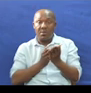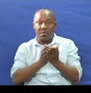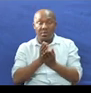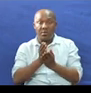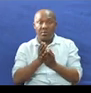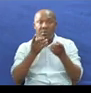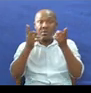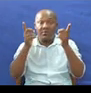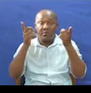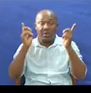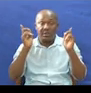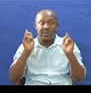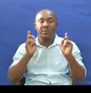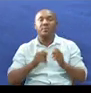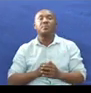carefully